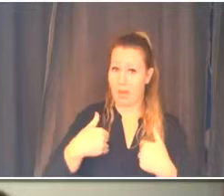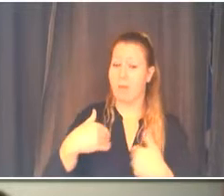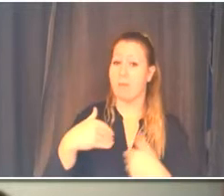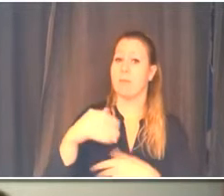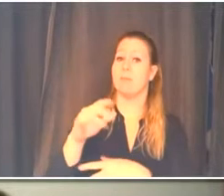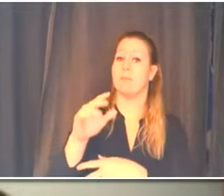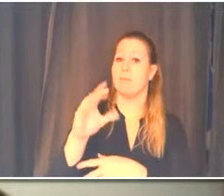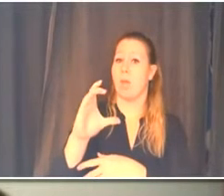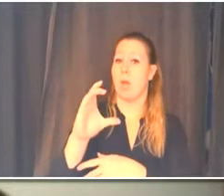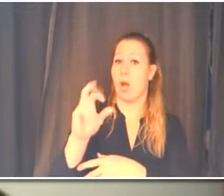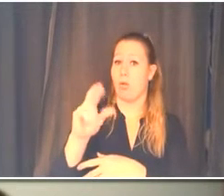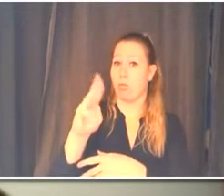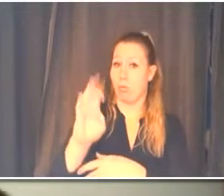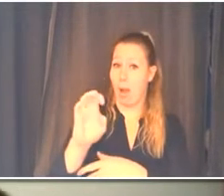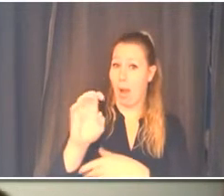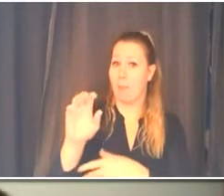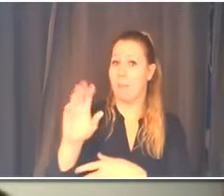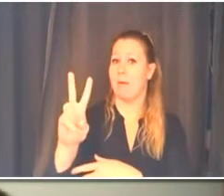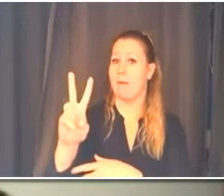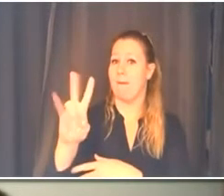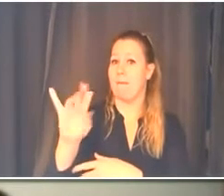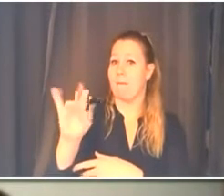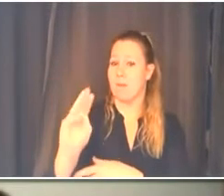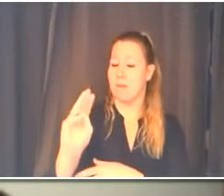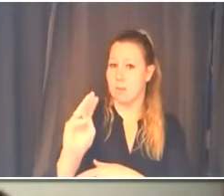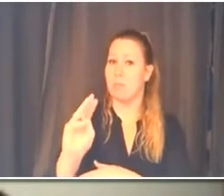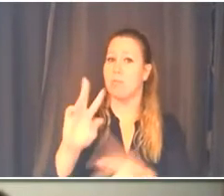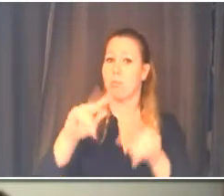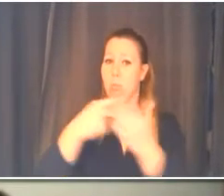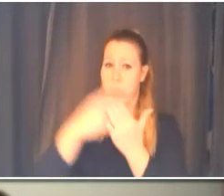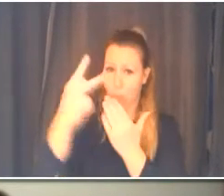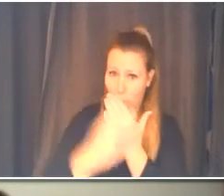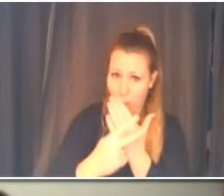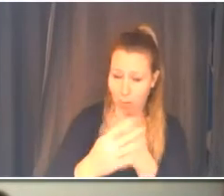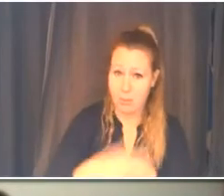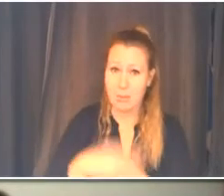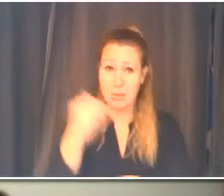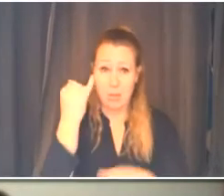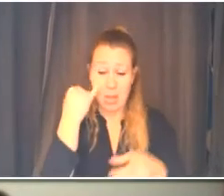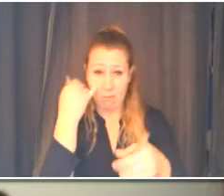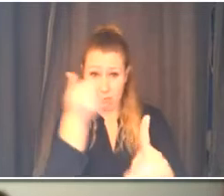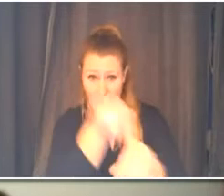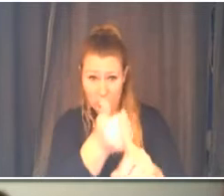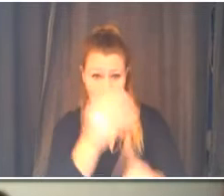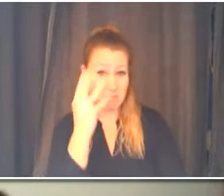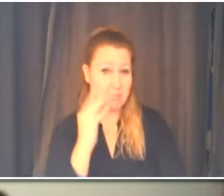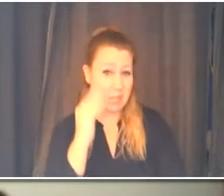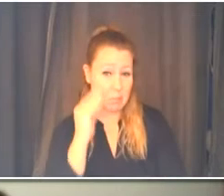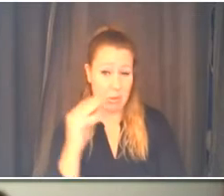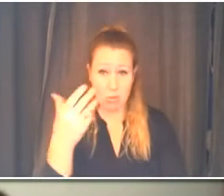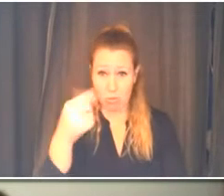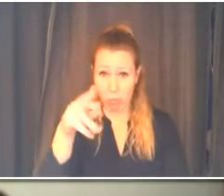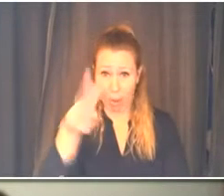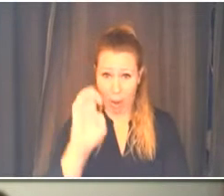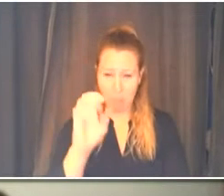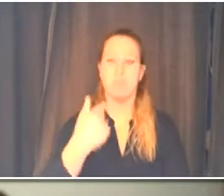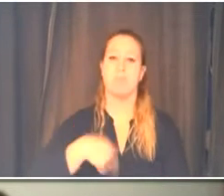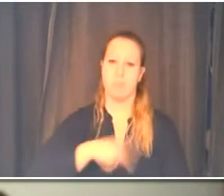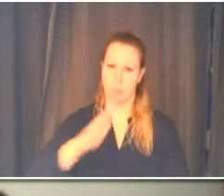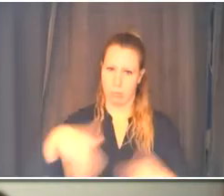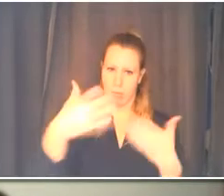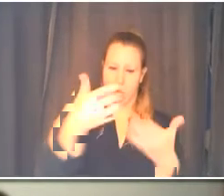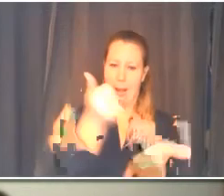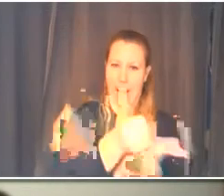victims of domestic violence the other serving victims of all other crimes victim Advocates have done Yemen's work in addressing the